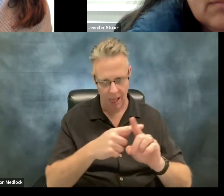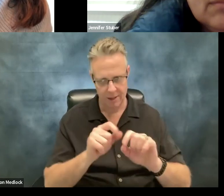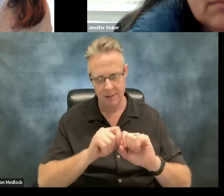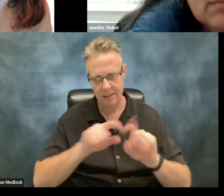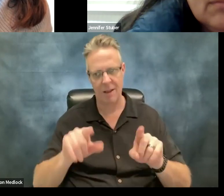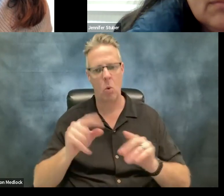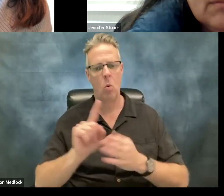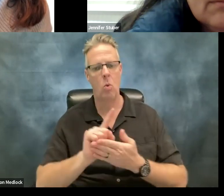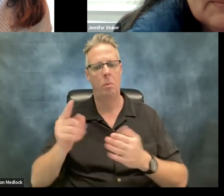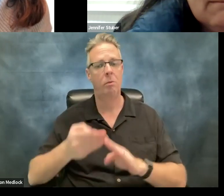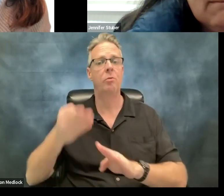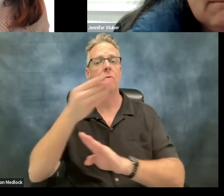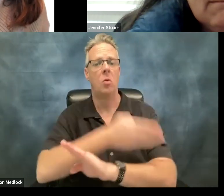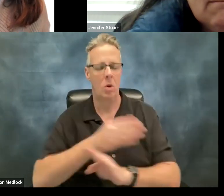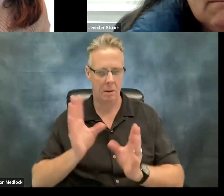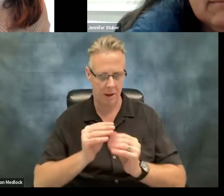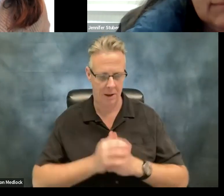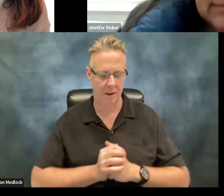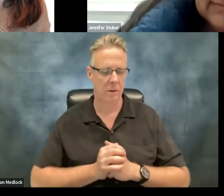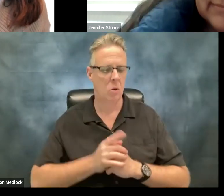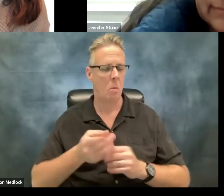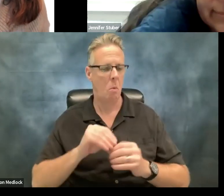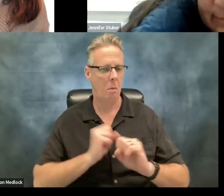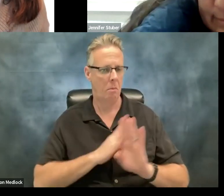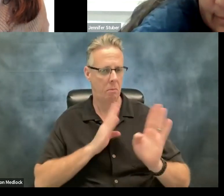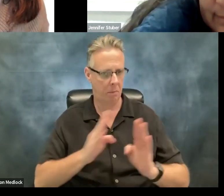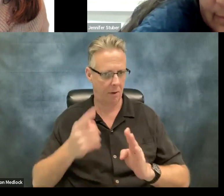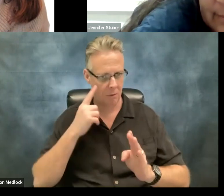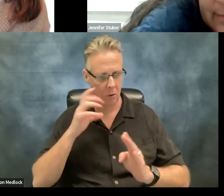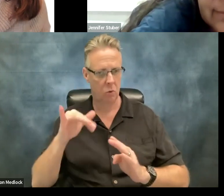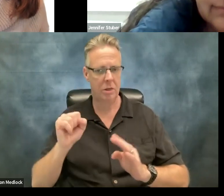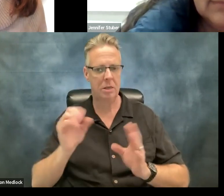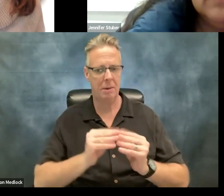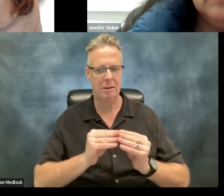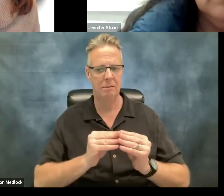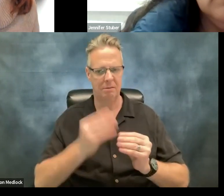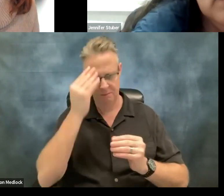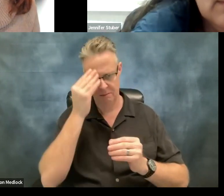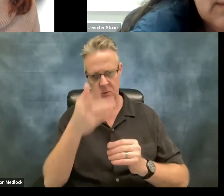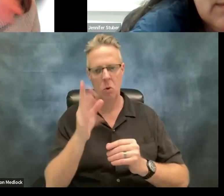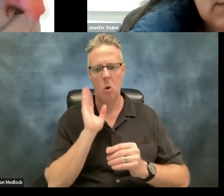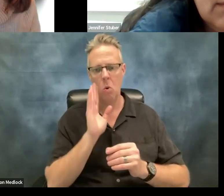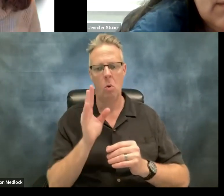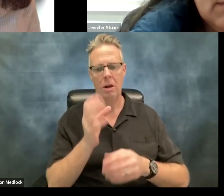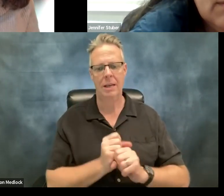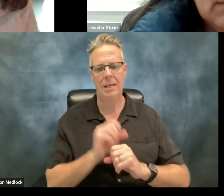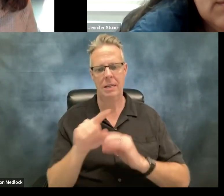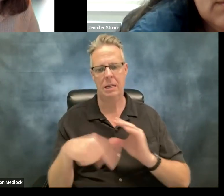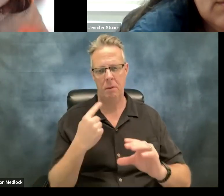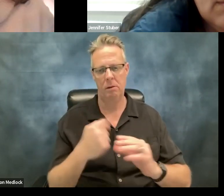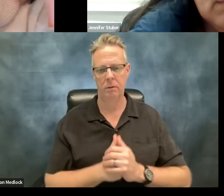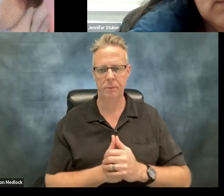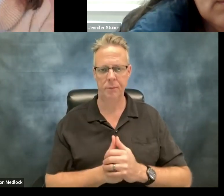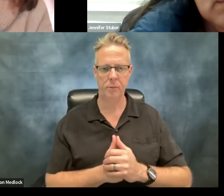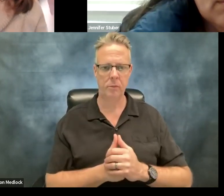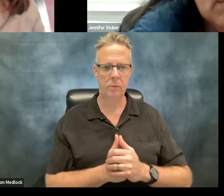advance of the meeting. So as you're preparing for upcoming CRIS meetings, please know that you'll be seeing in your inbox